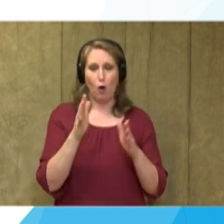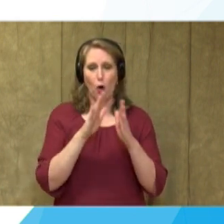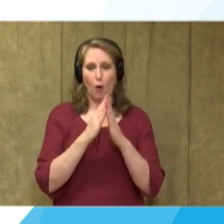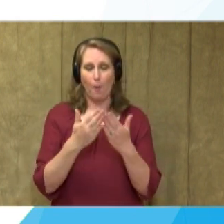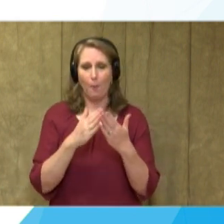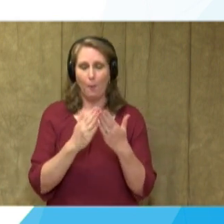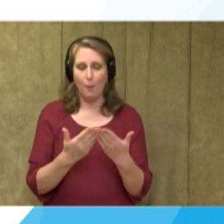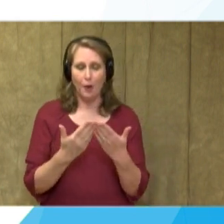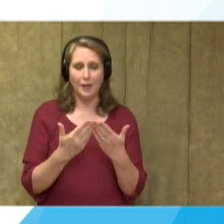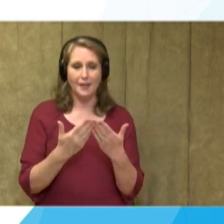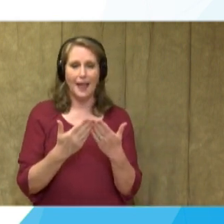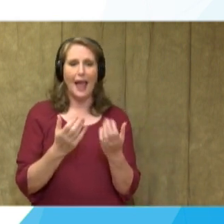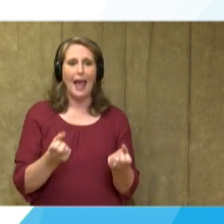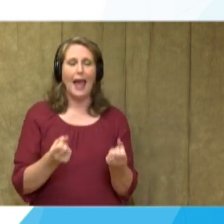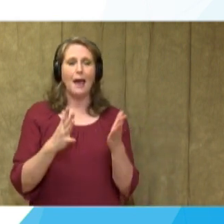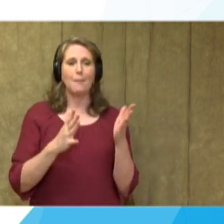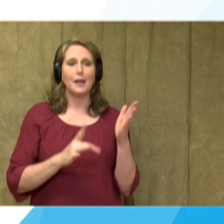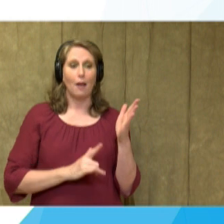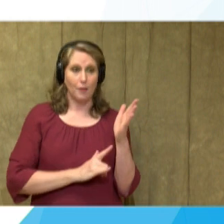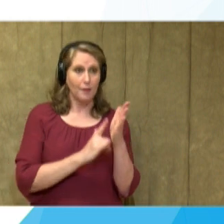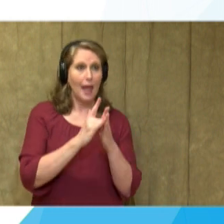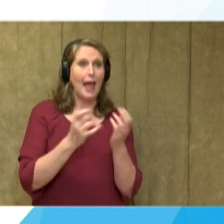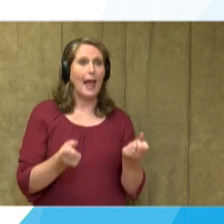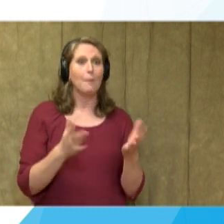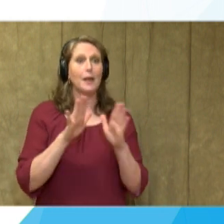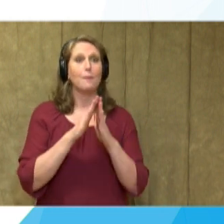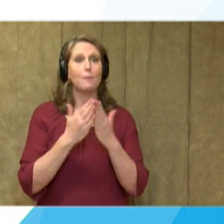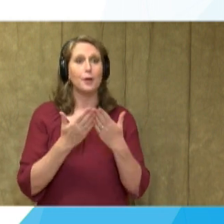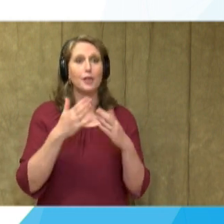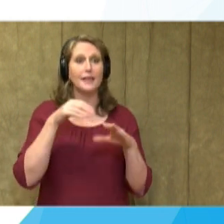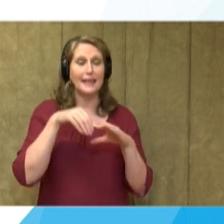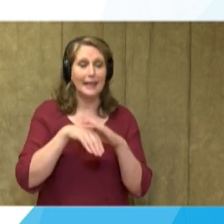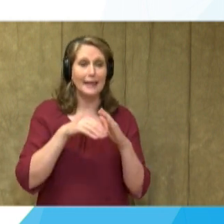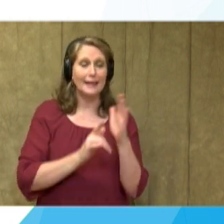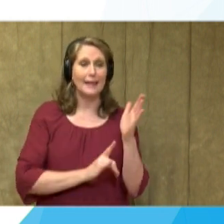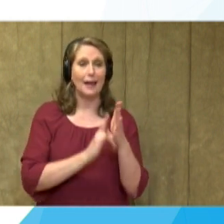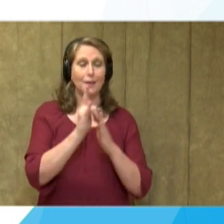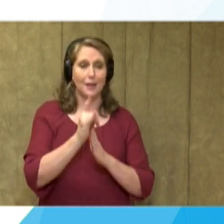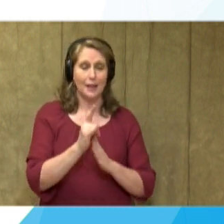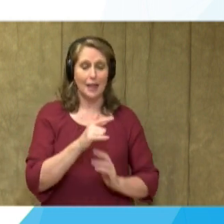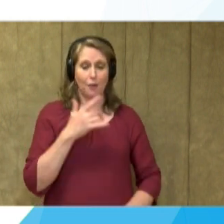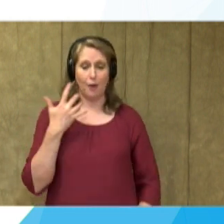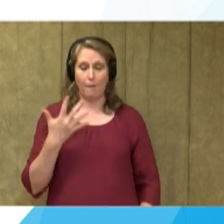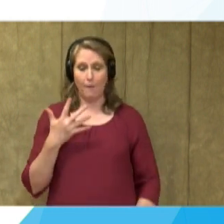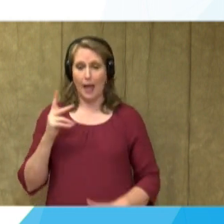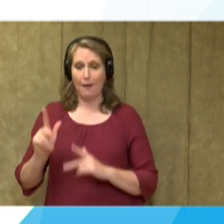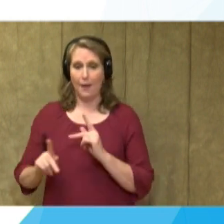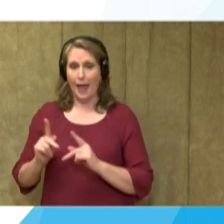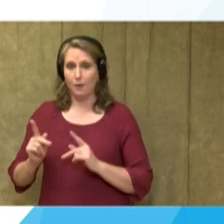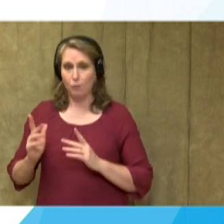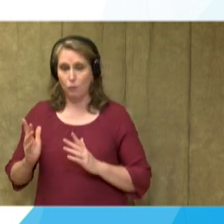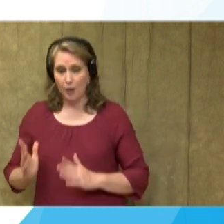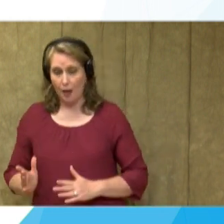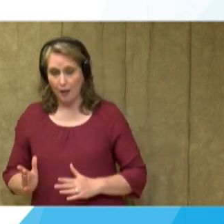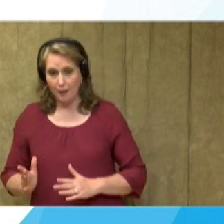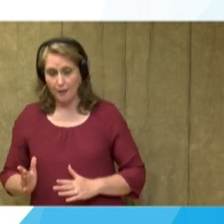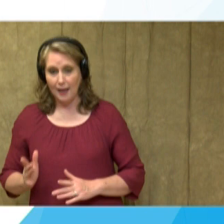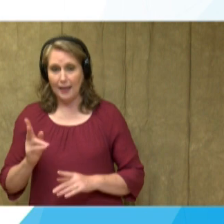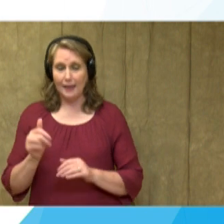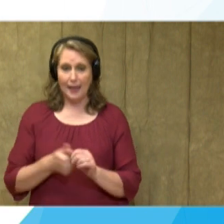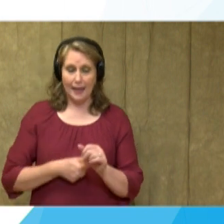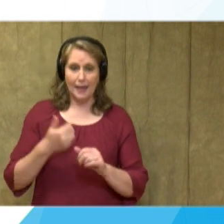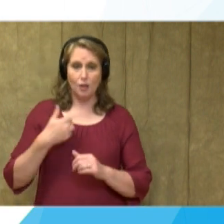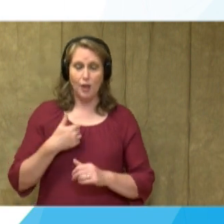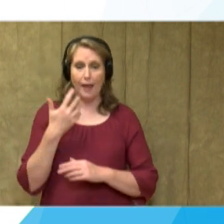the spaceship altogether? So think about that for a second. There are 5 astronauts in a spaceship. They each